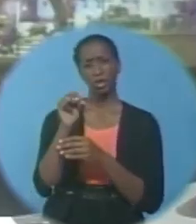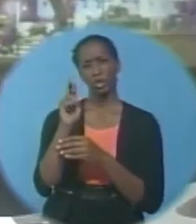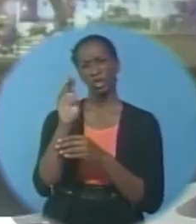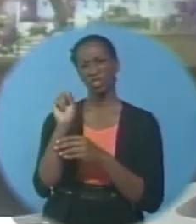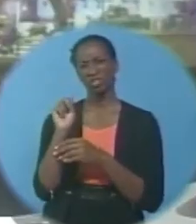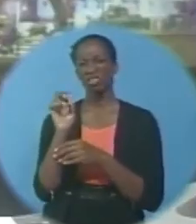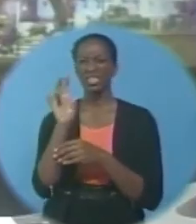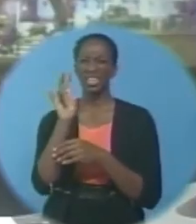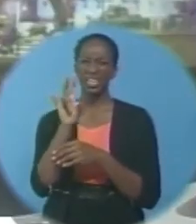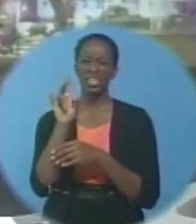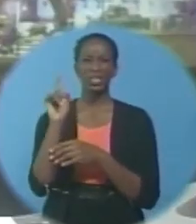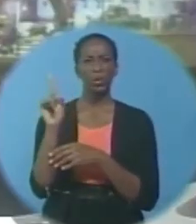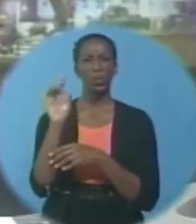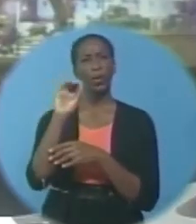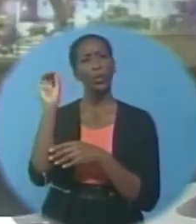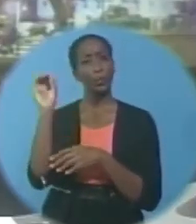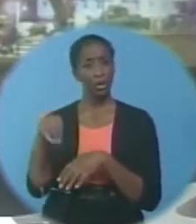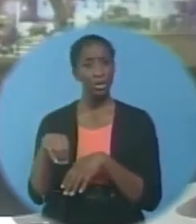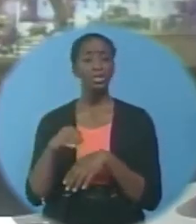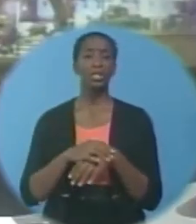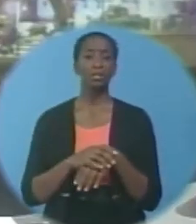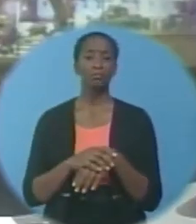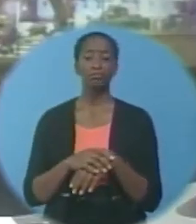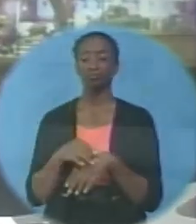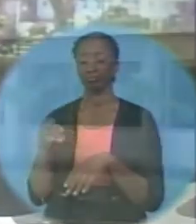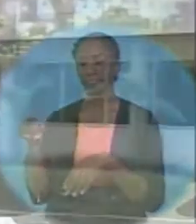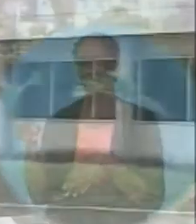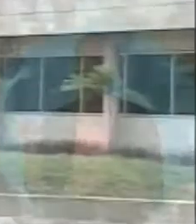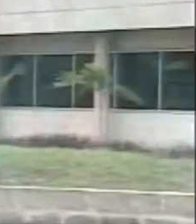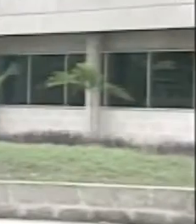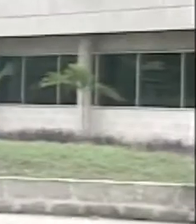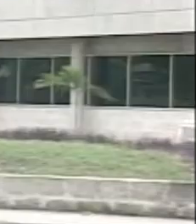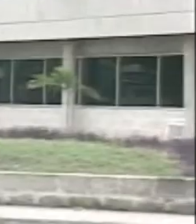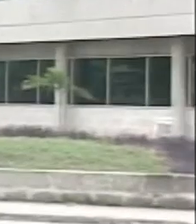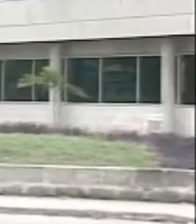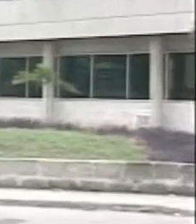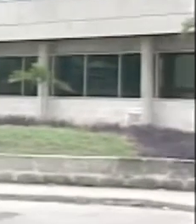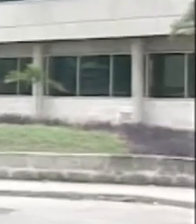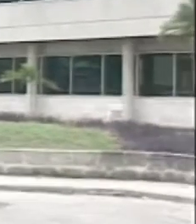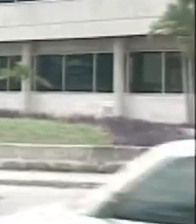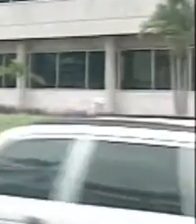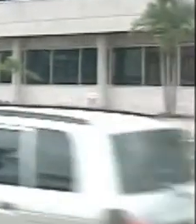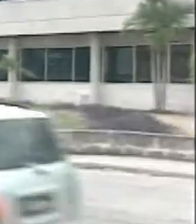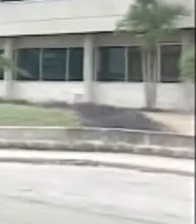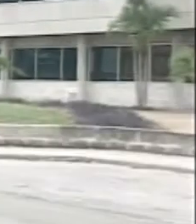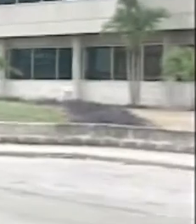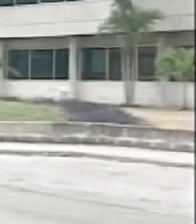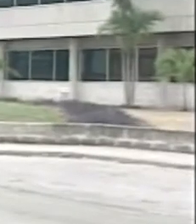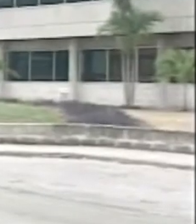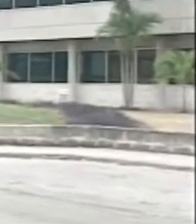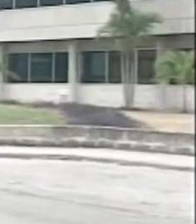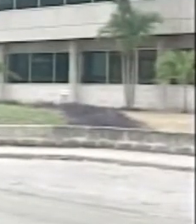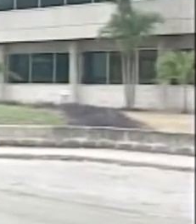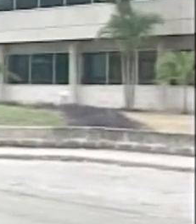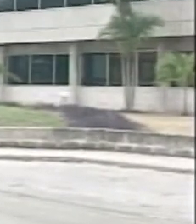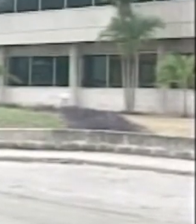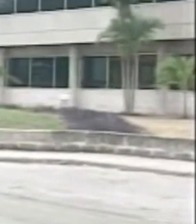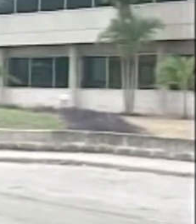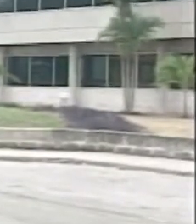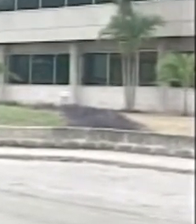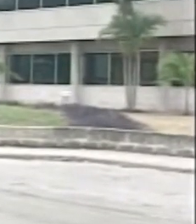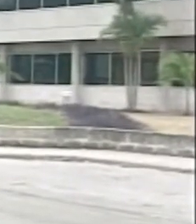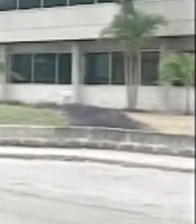Wireless Barbados resolved yesterday to call a special meeting of its shareholders for August 24th to consider the recommended